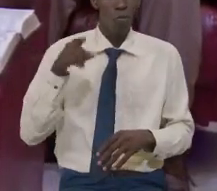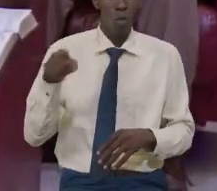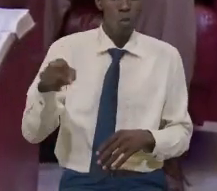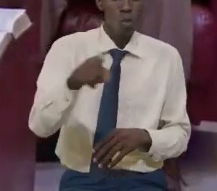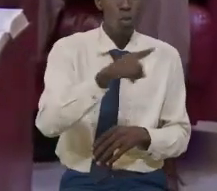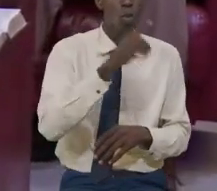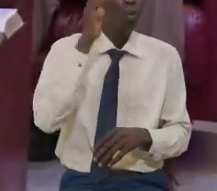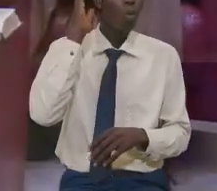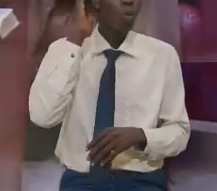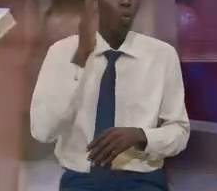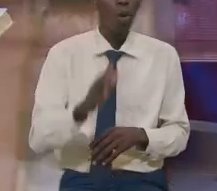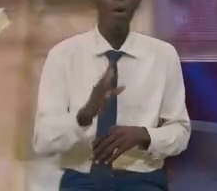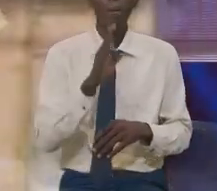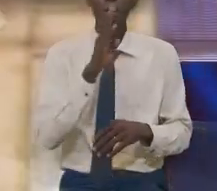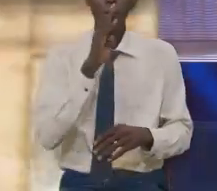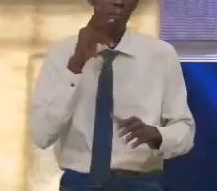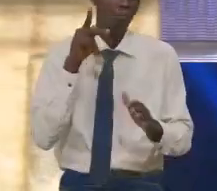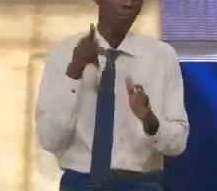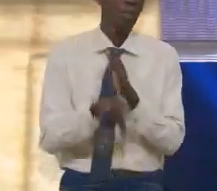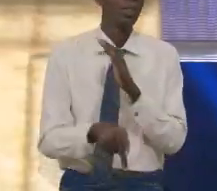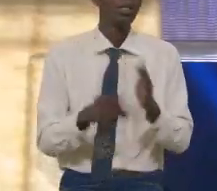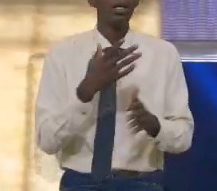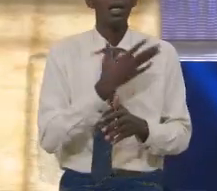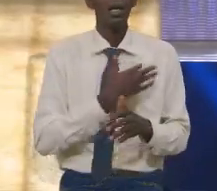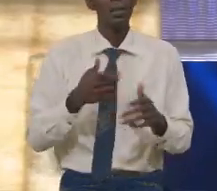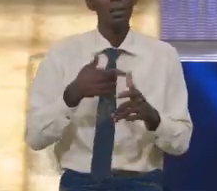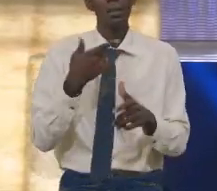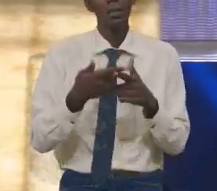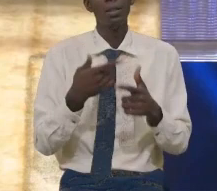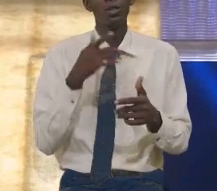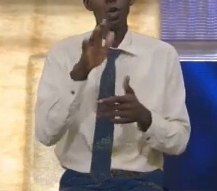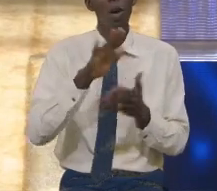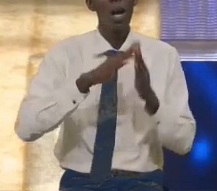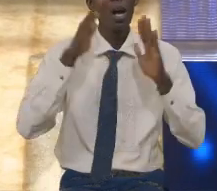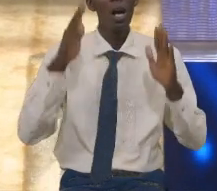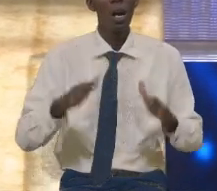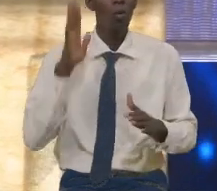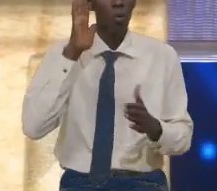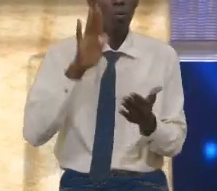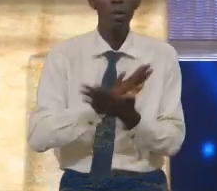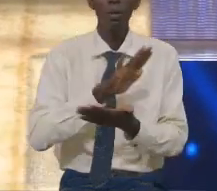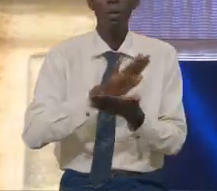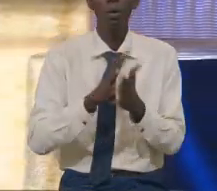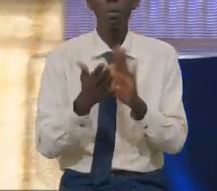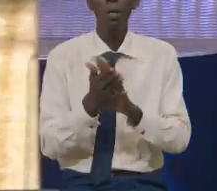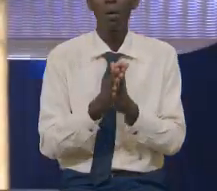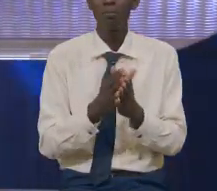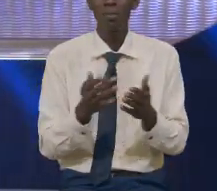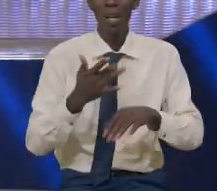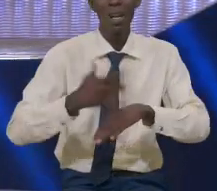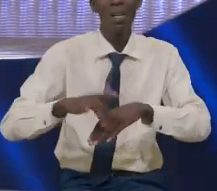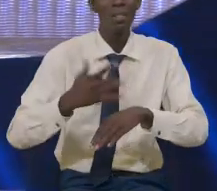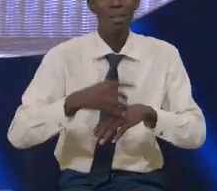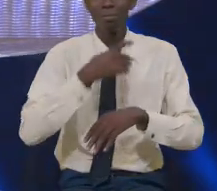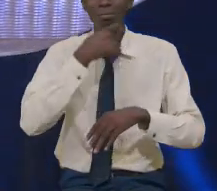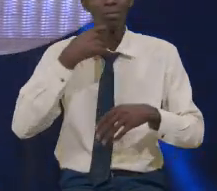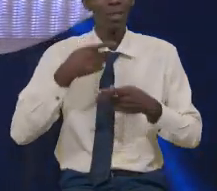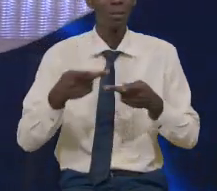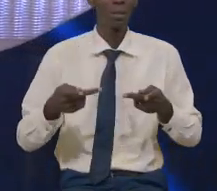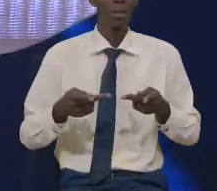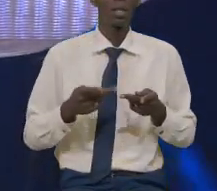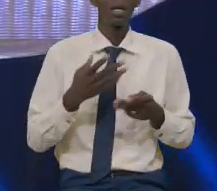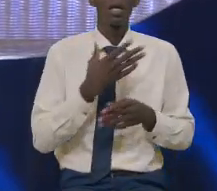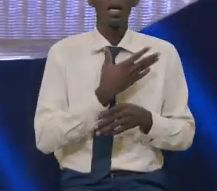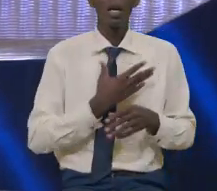be killed, and then your houses will become dunghill, because they couldn't eventually.